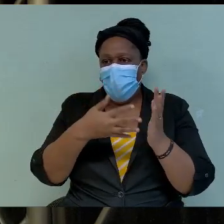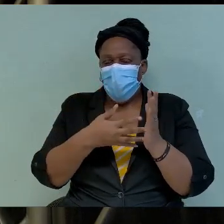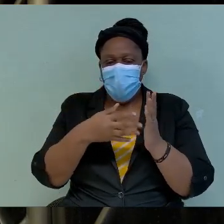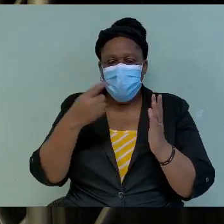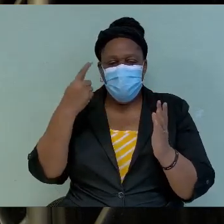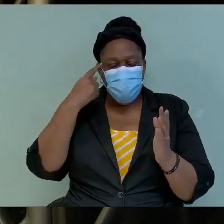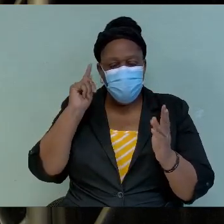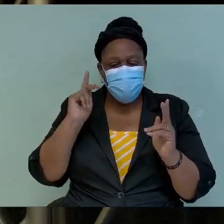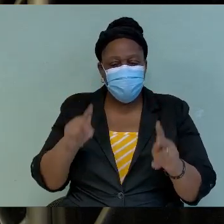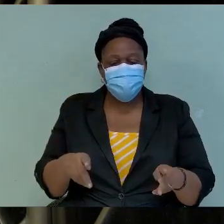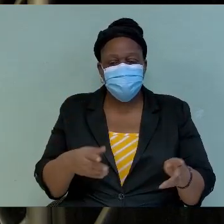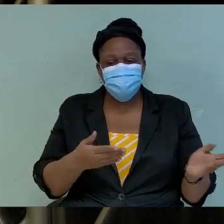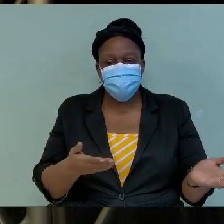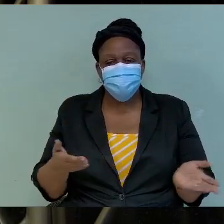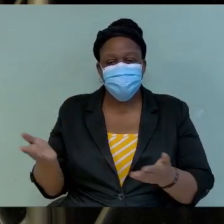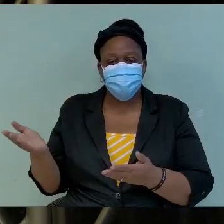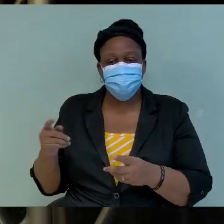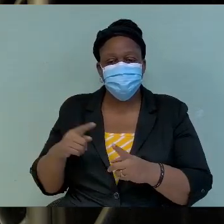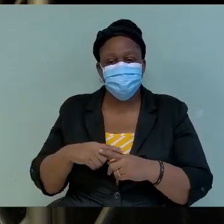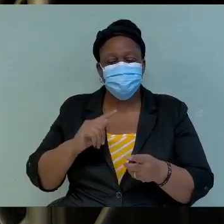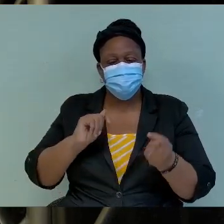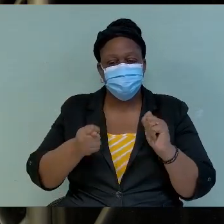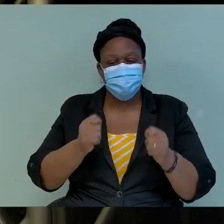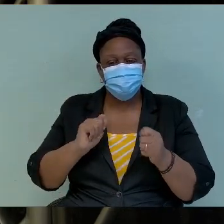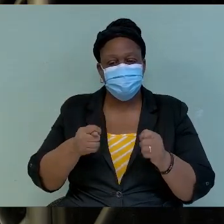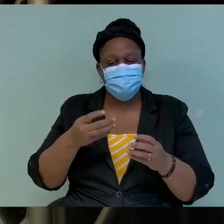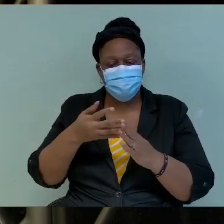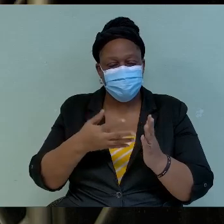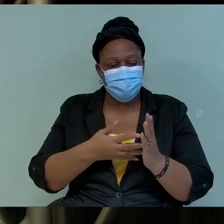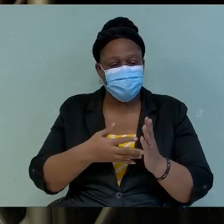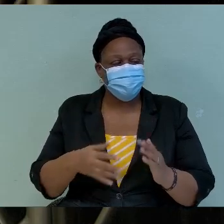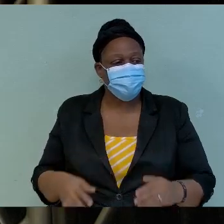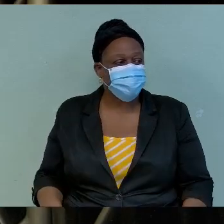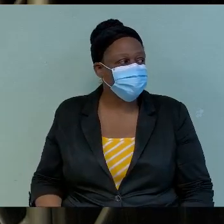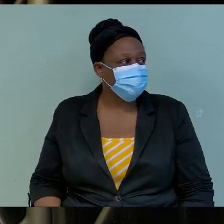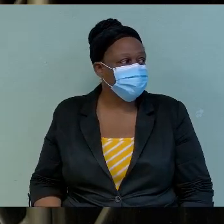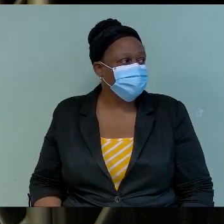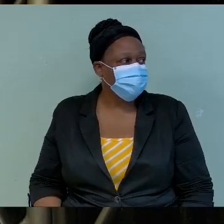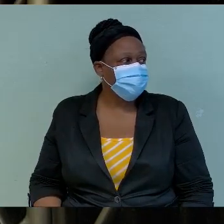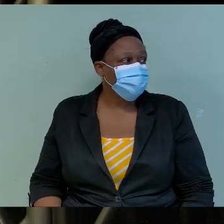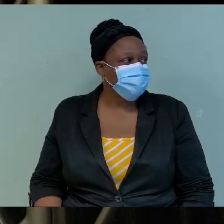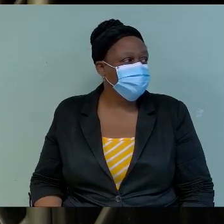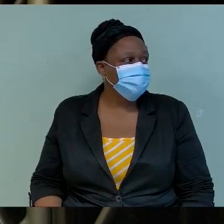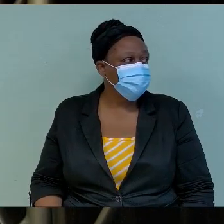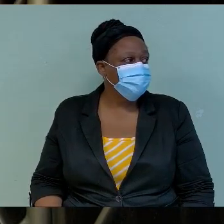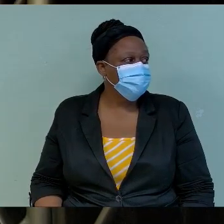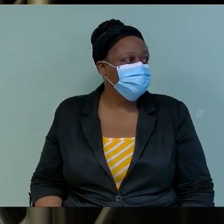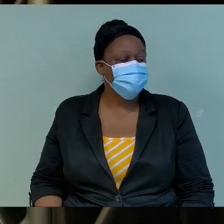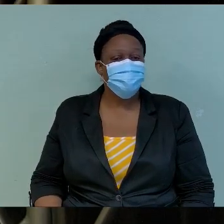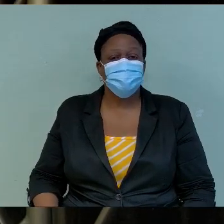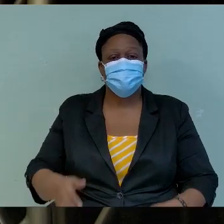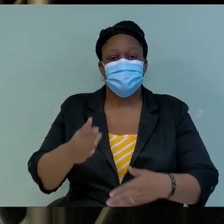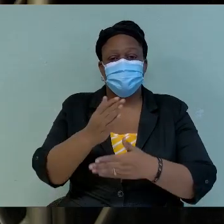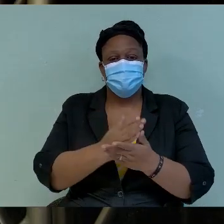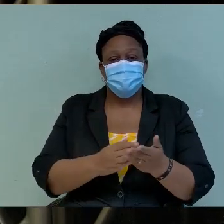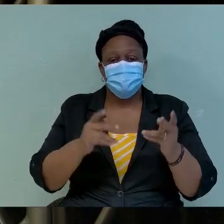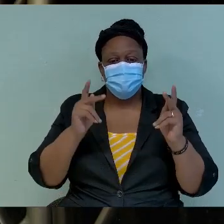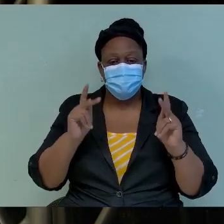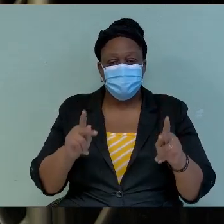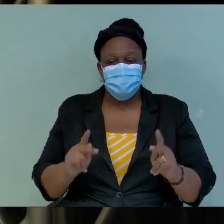I wish to acknowledge a number of persons real quickly, in that of Matron Kerry Tuckett, who has assisted with the creation